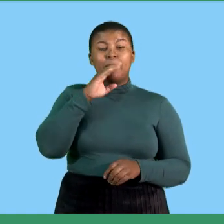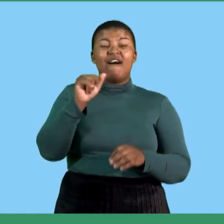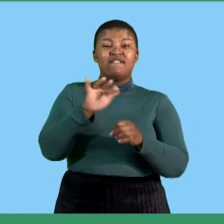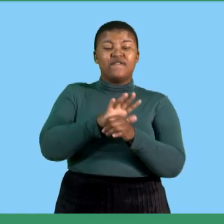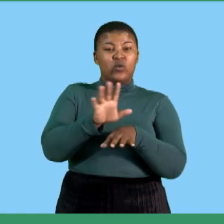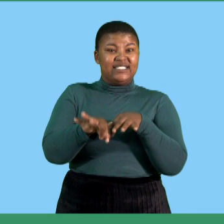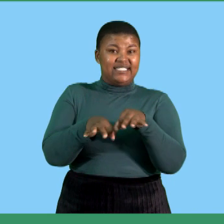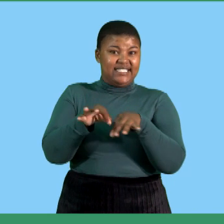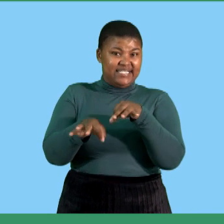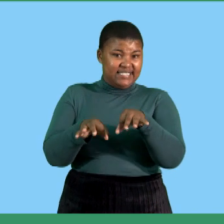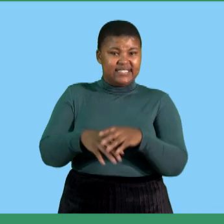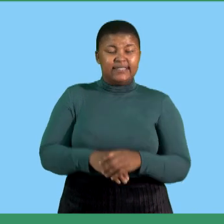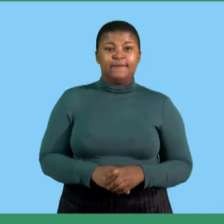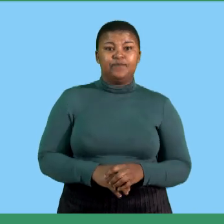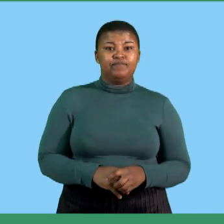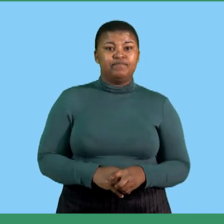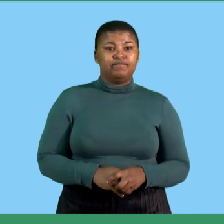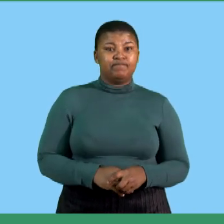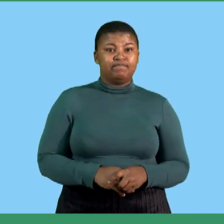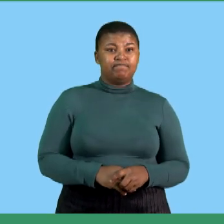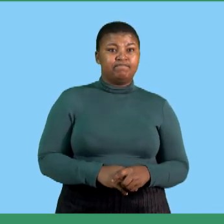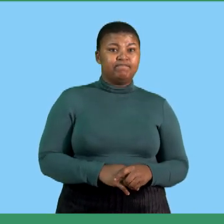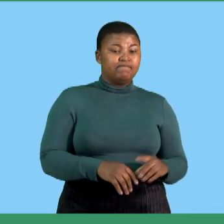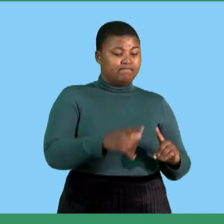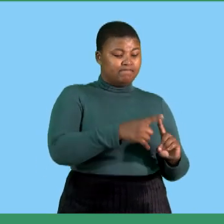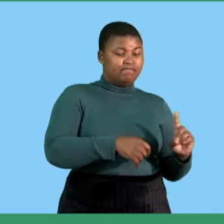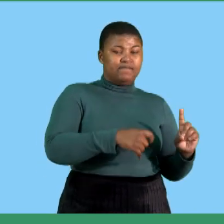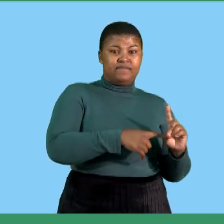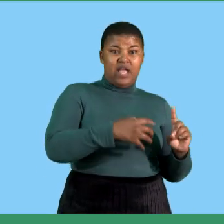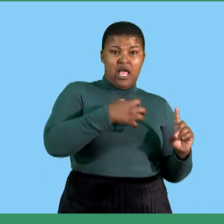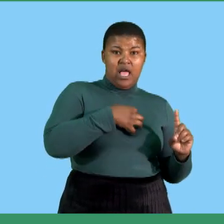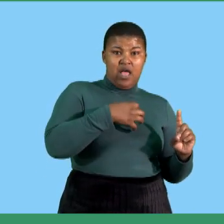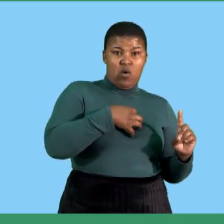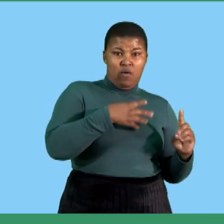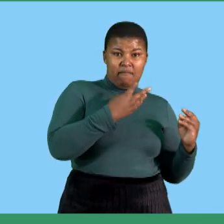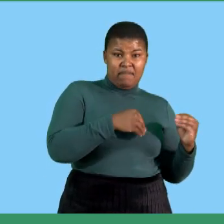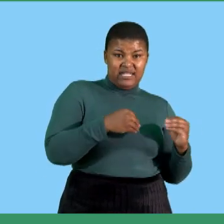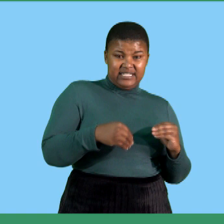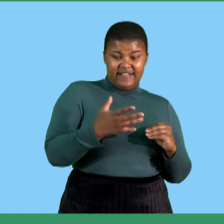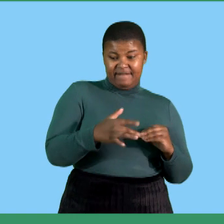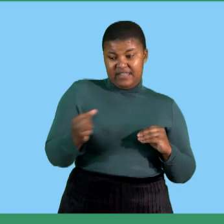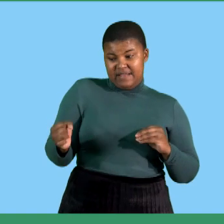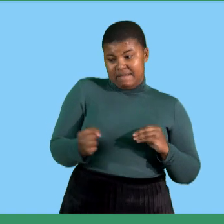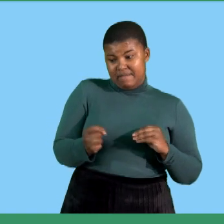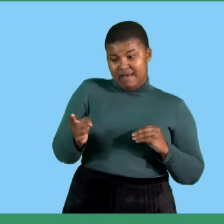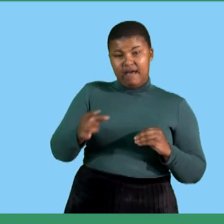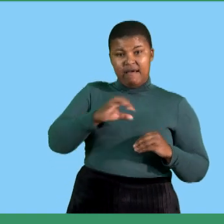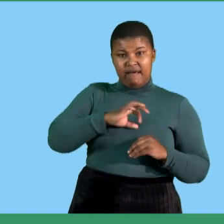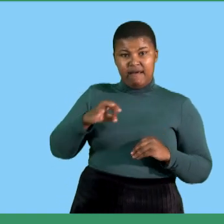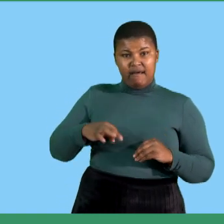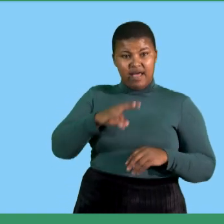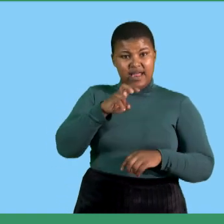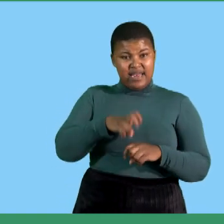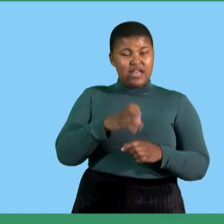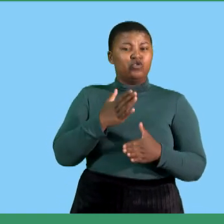now we know the employer needs the employee to perform certain duties. So they are dependent